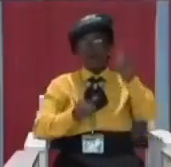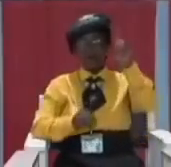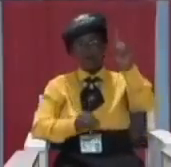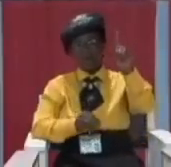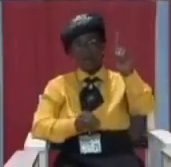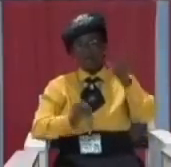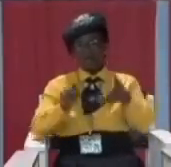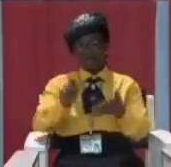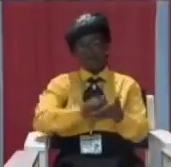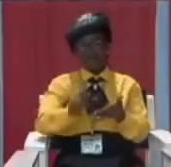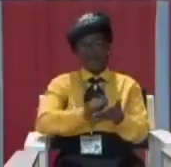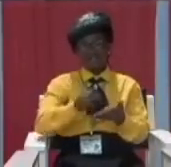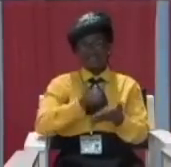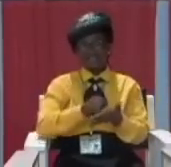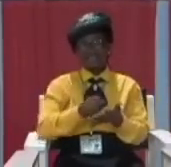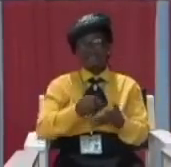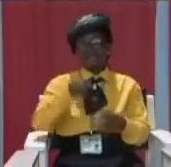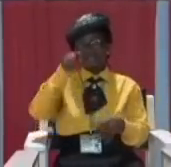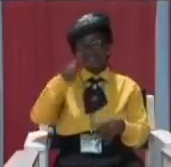"Father,